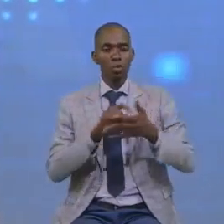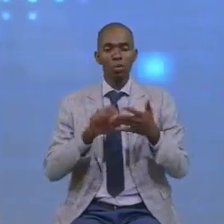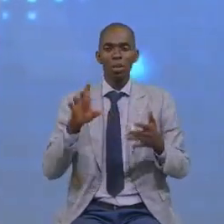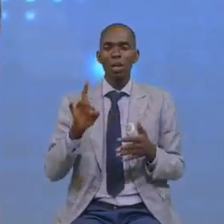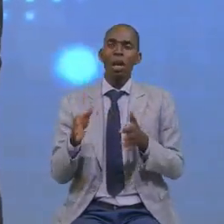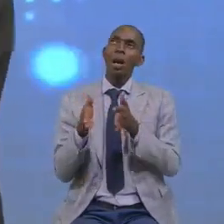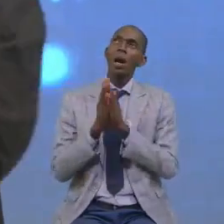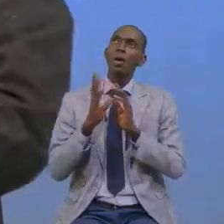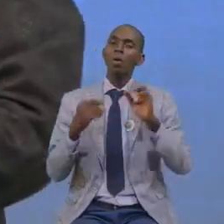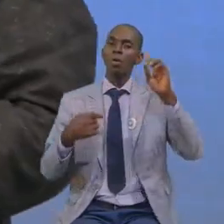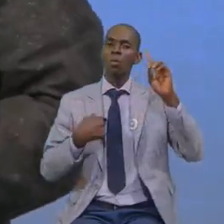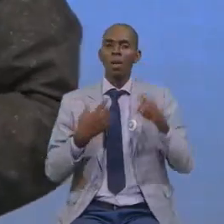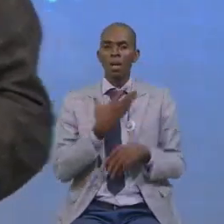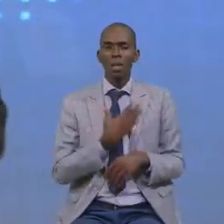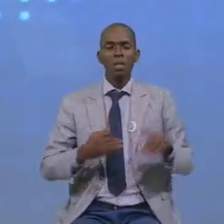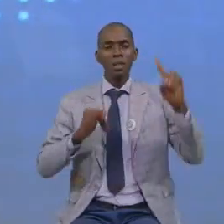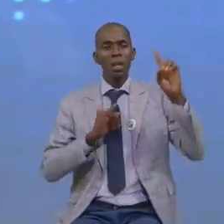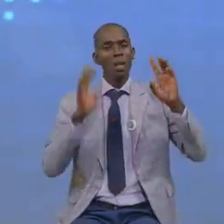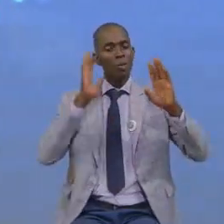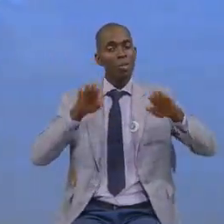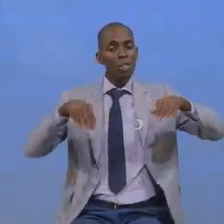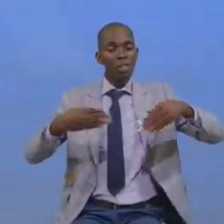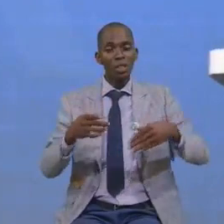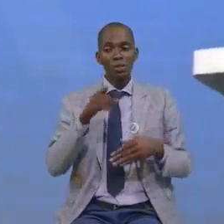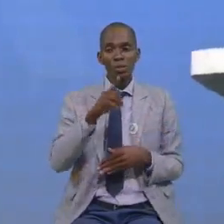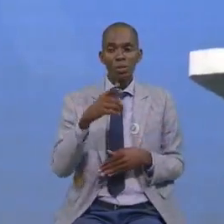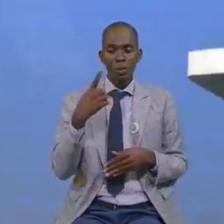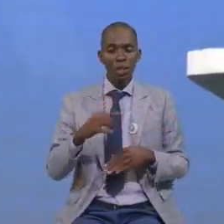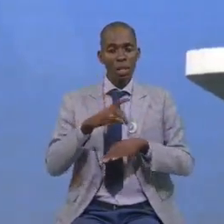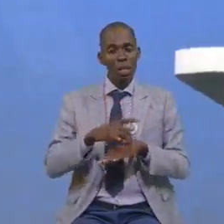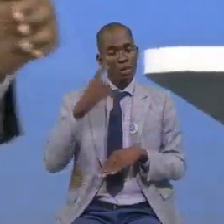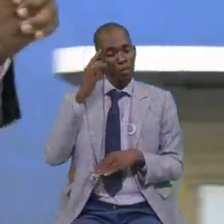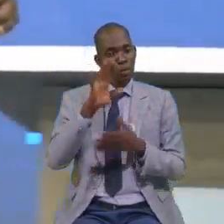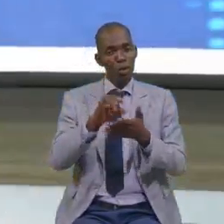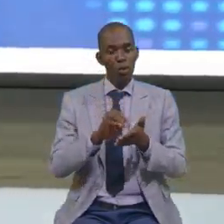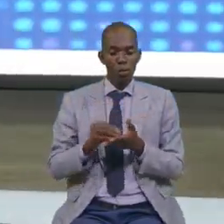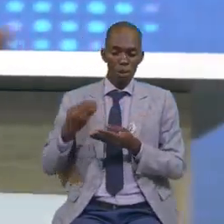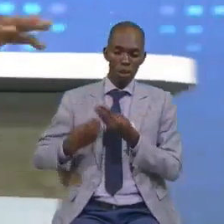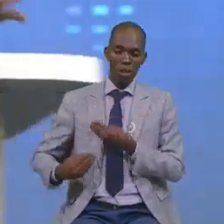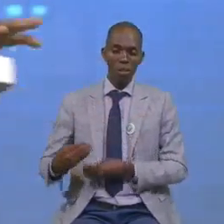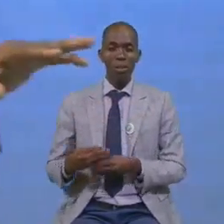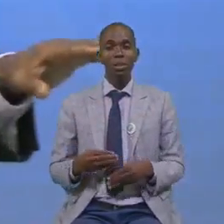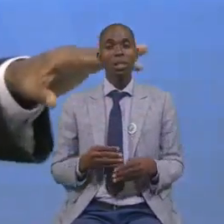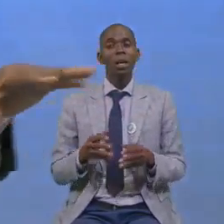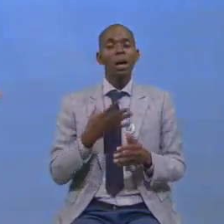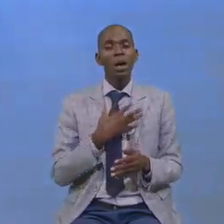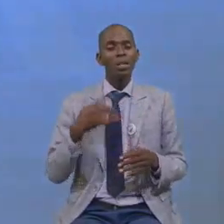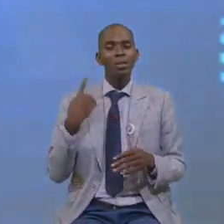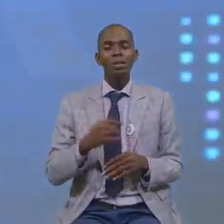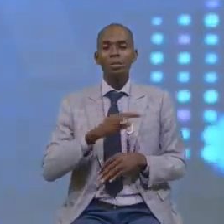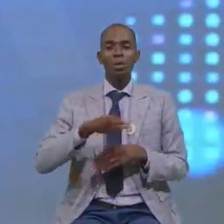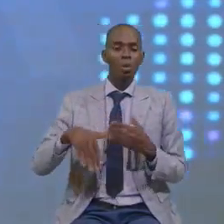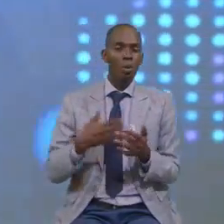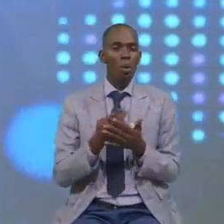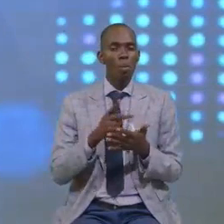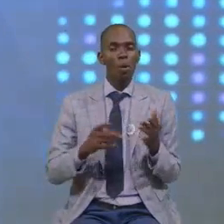the heathen for thine inheritance, and the uttermost parts of